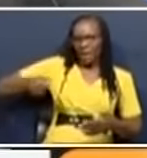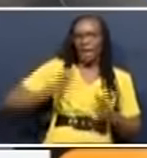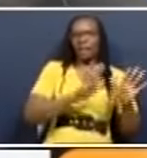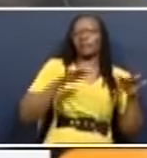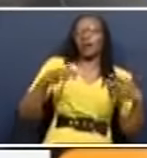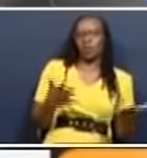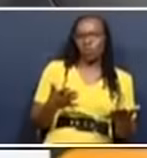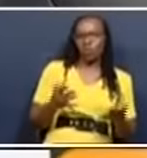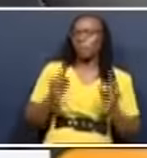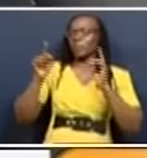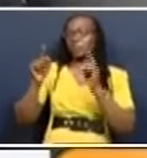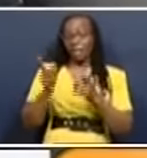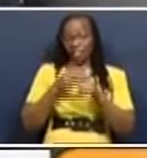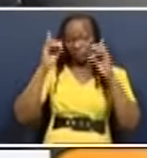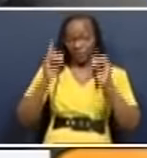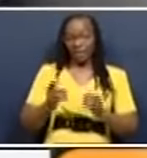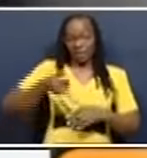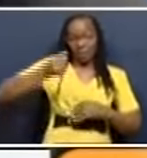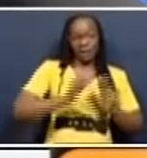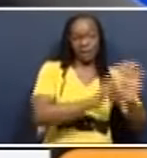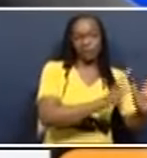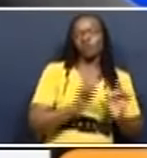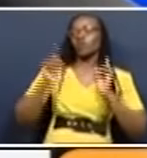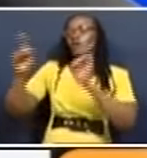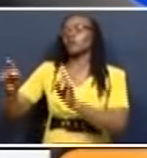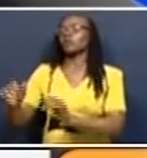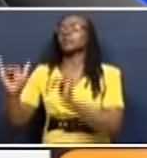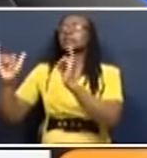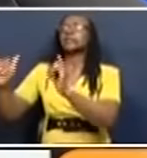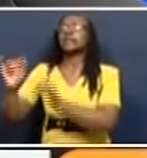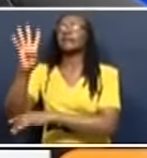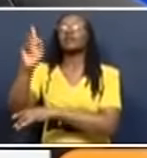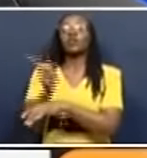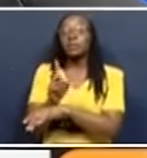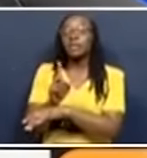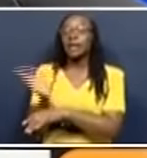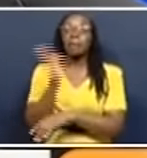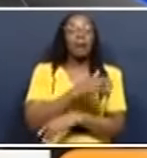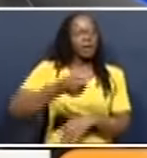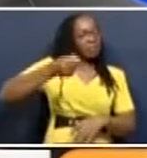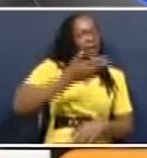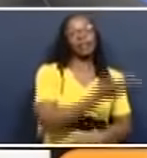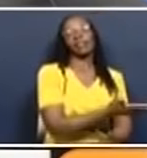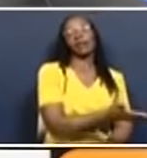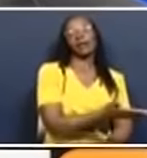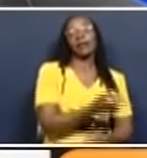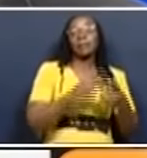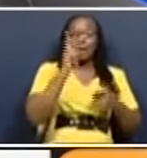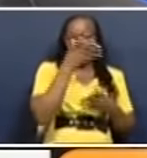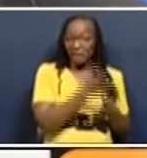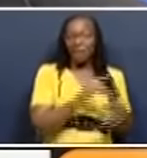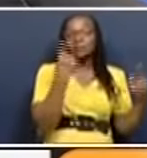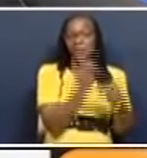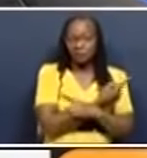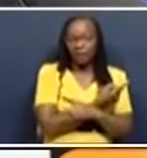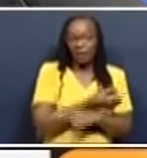40 minutes, came back, the handbags were there. Here in Kenya, in the churches, you tell people, please take care of your handbag before you come forward.